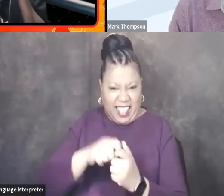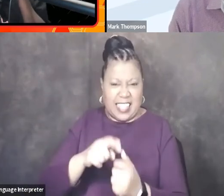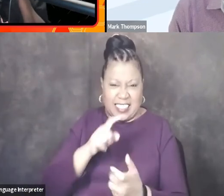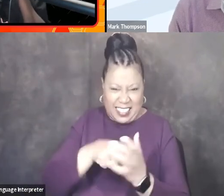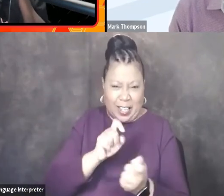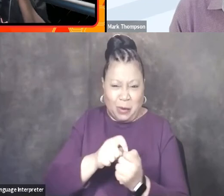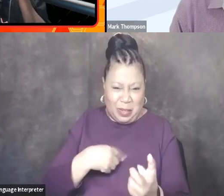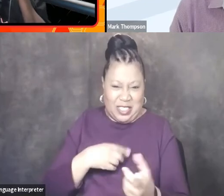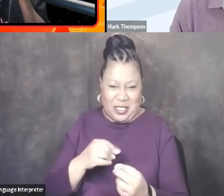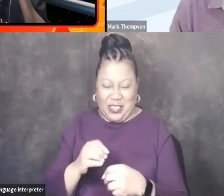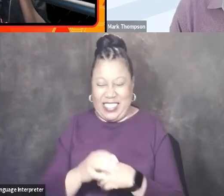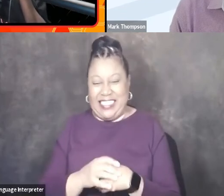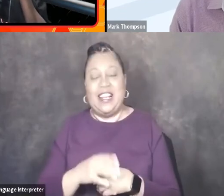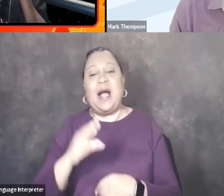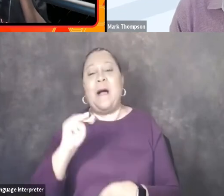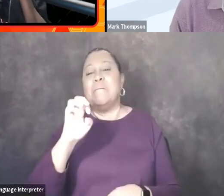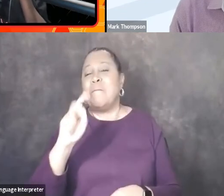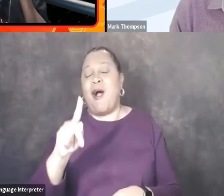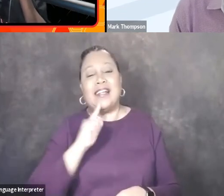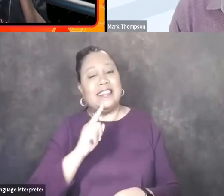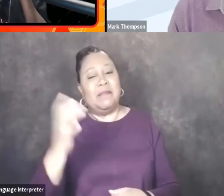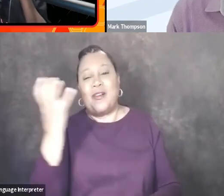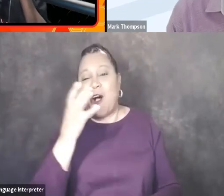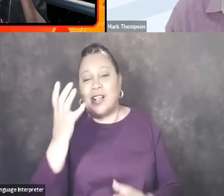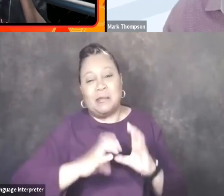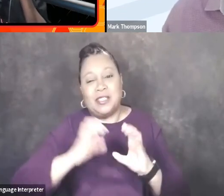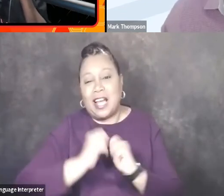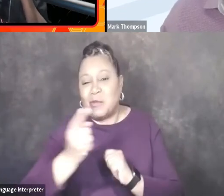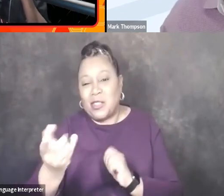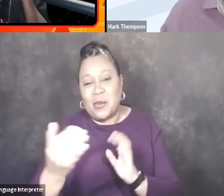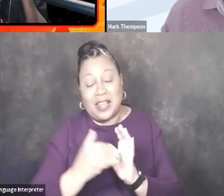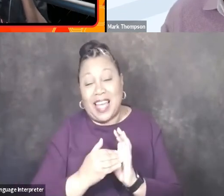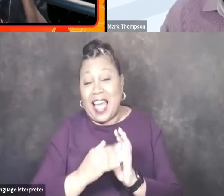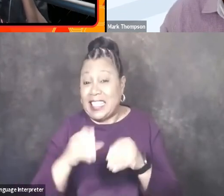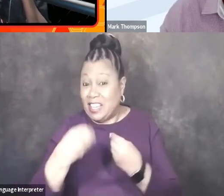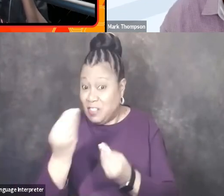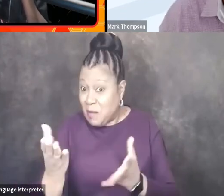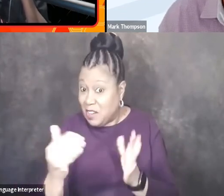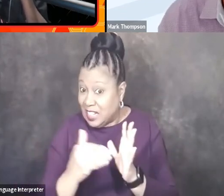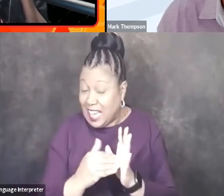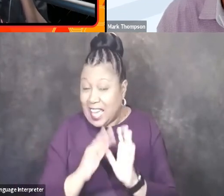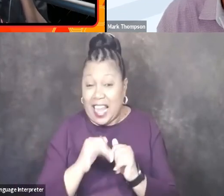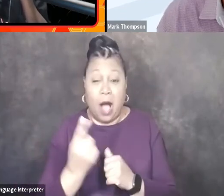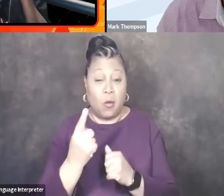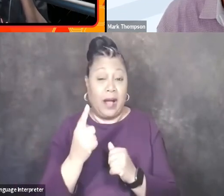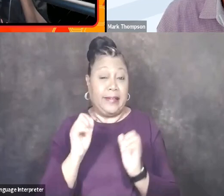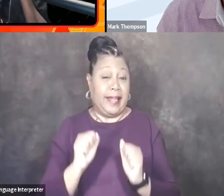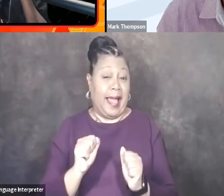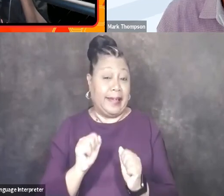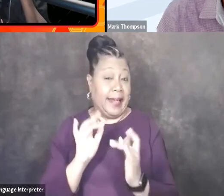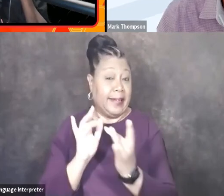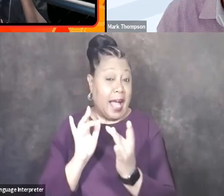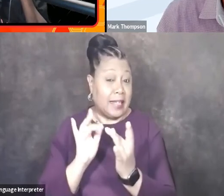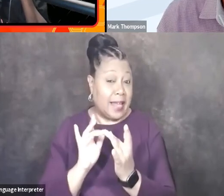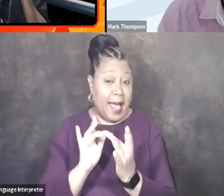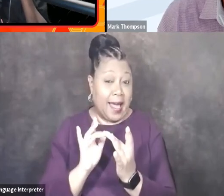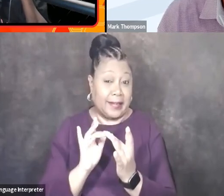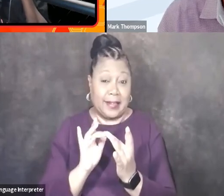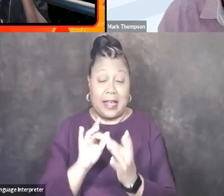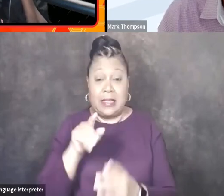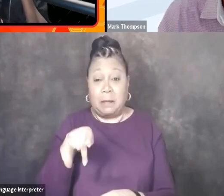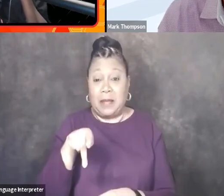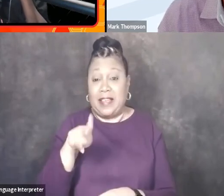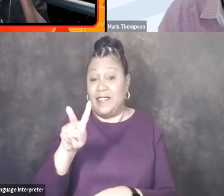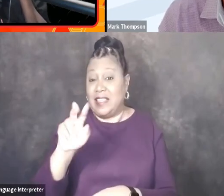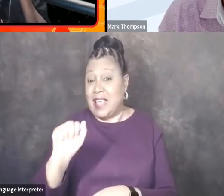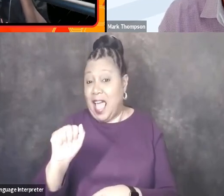it. Mark, it's been awesome chatting with you again. You want to give that information again, how ones can contact the